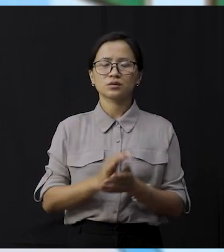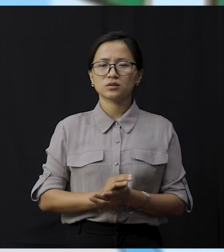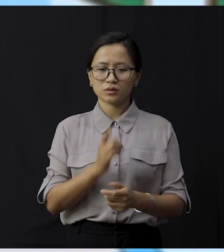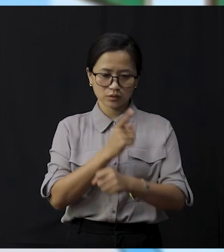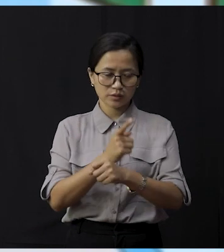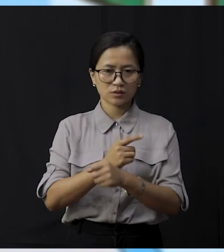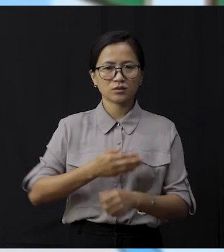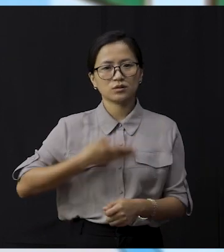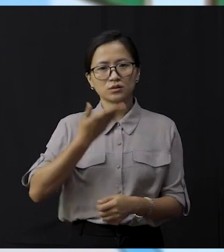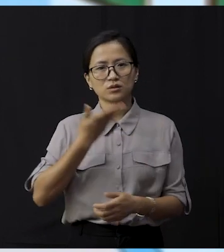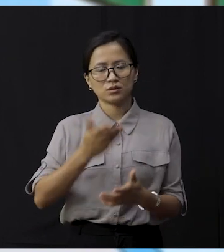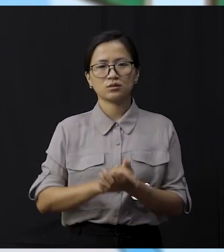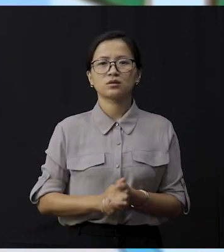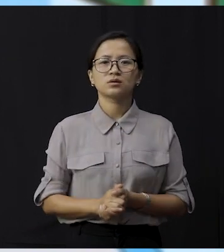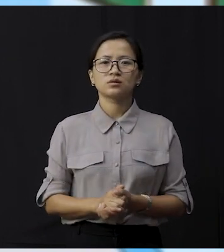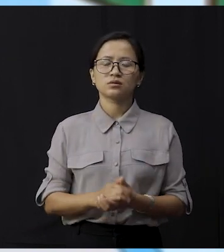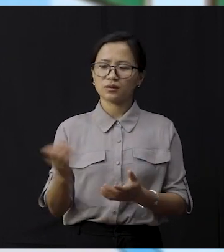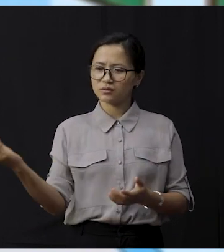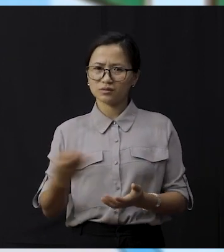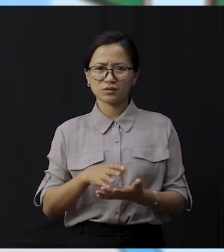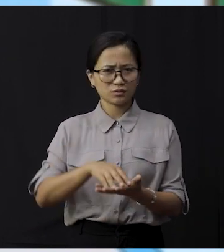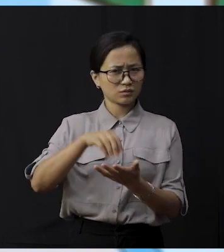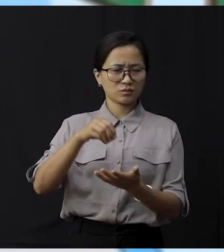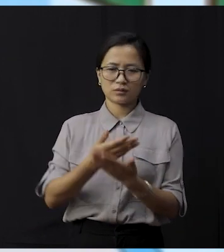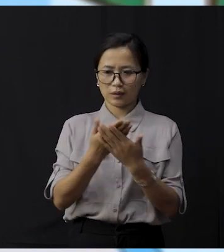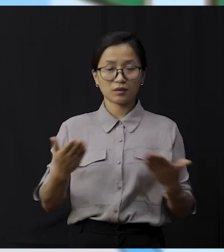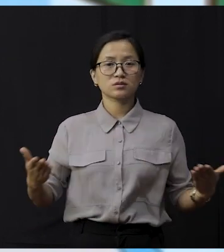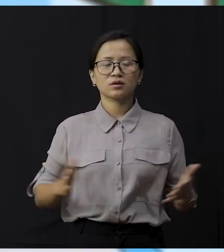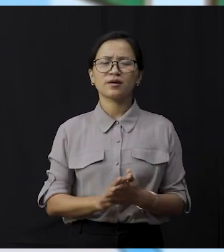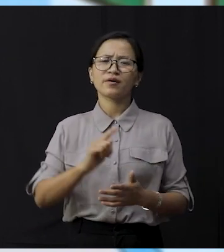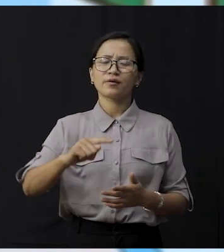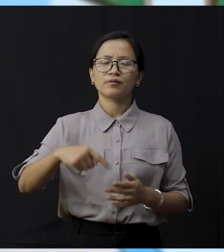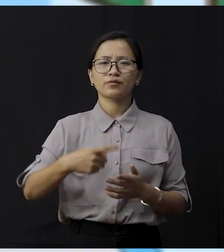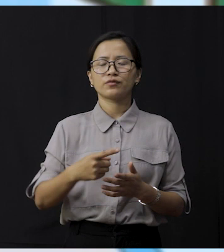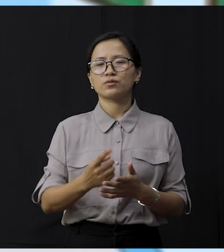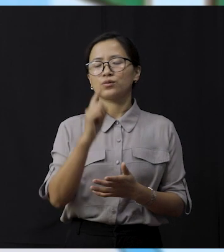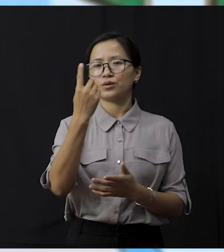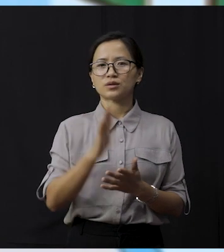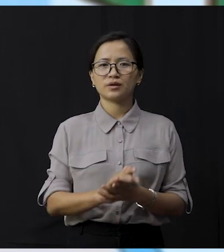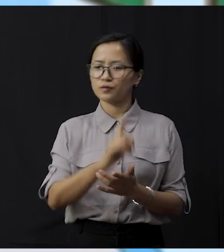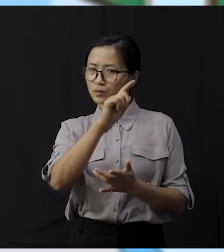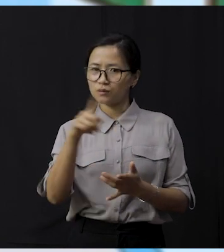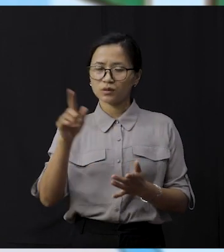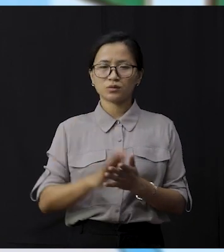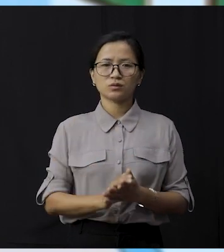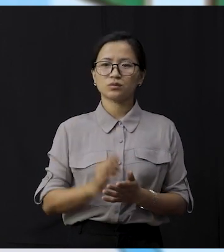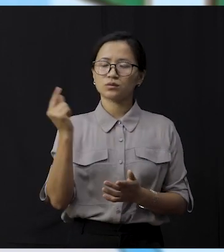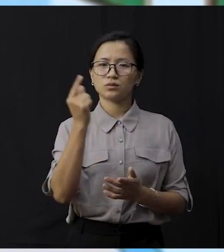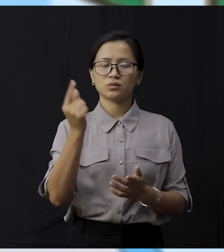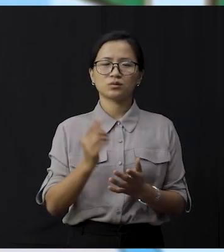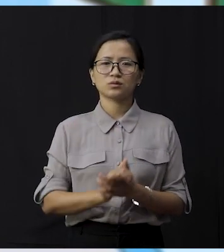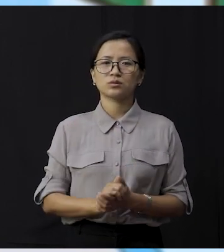teach, where the students learn new things. So it belongs to everyone. Everyone has a right to go to school. Everyone has a right to